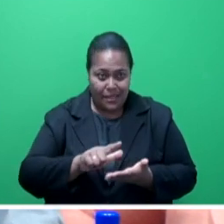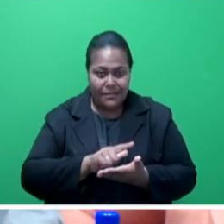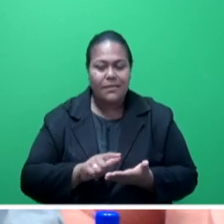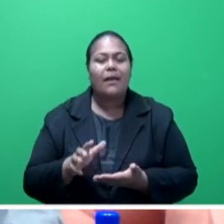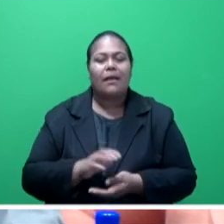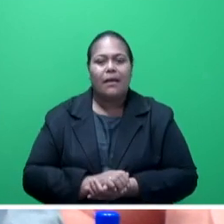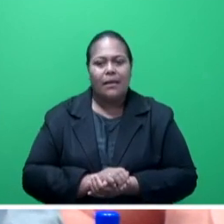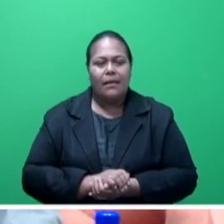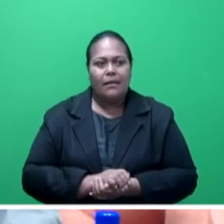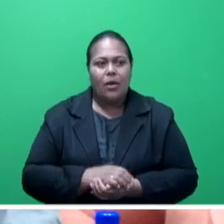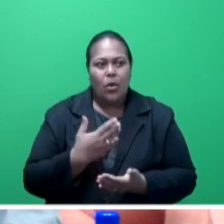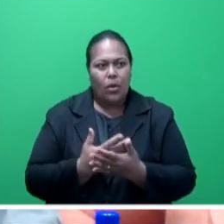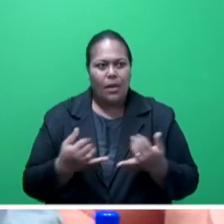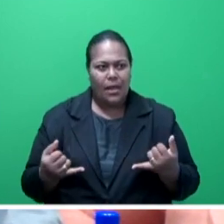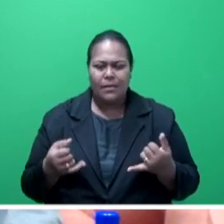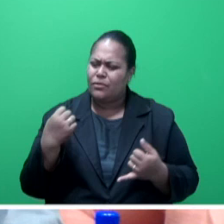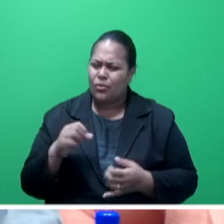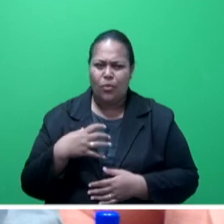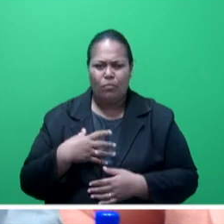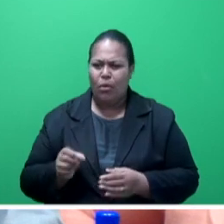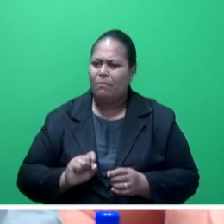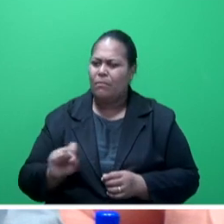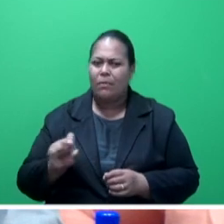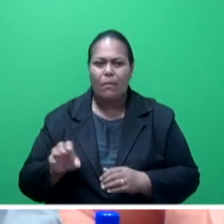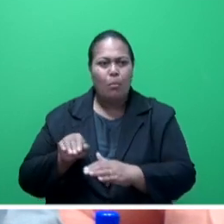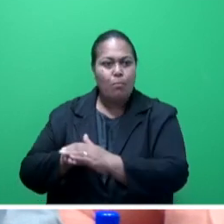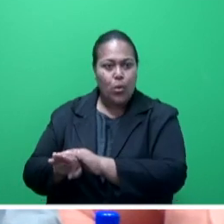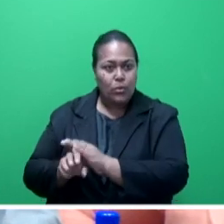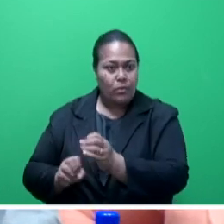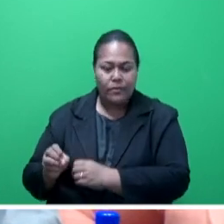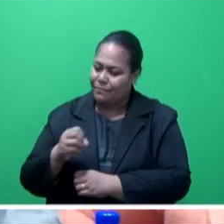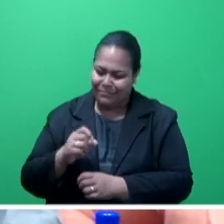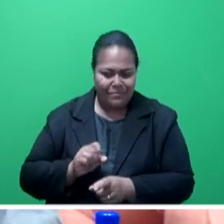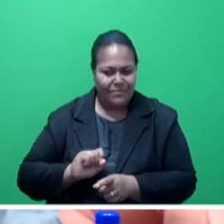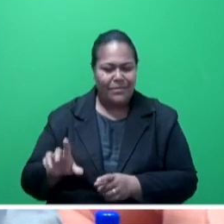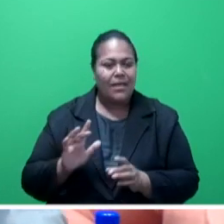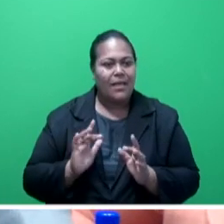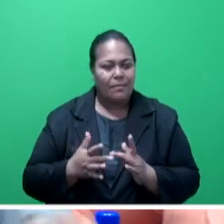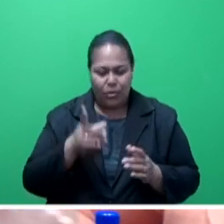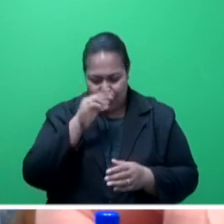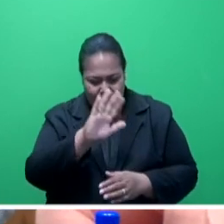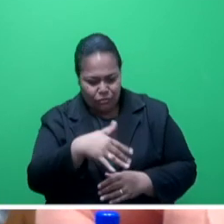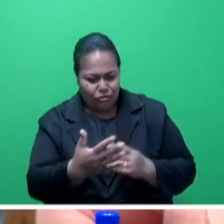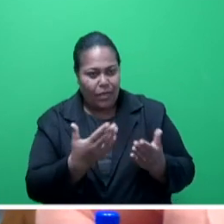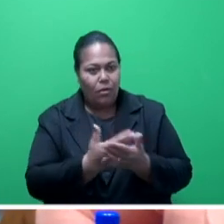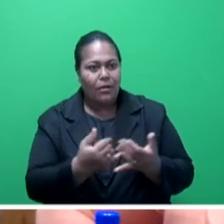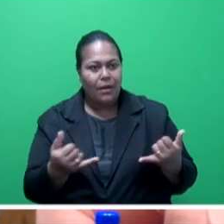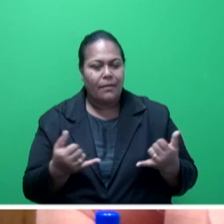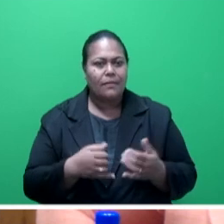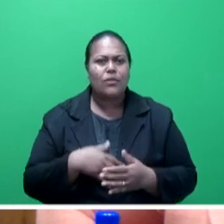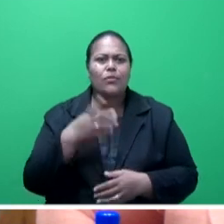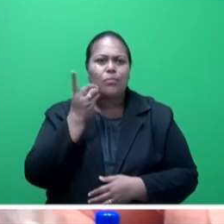and statements will no longer be sent out via post with immediate effect. The My Lease info app is accessible via